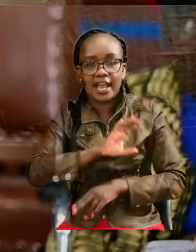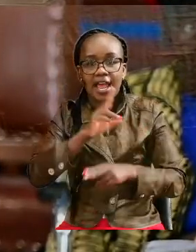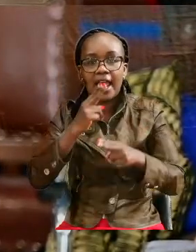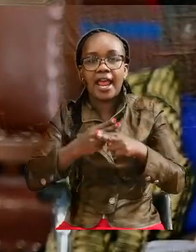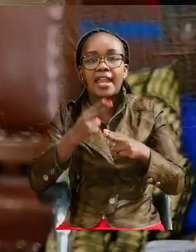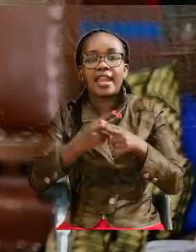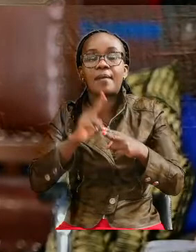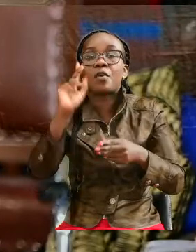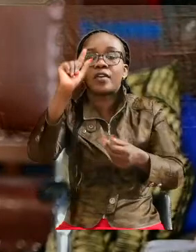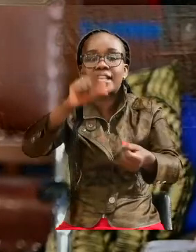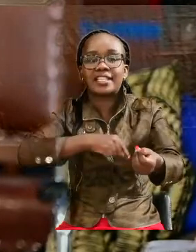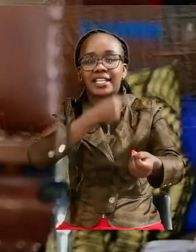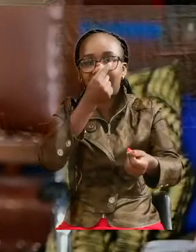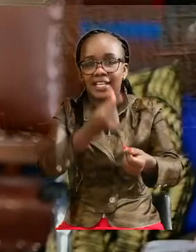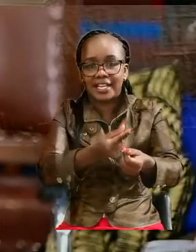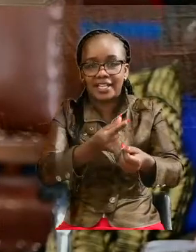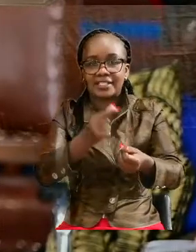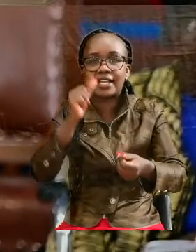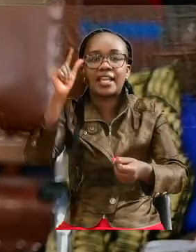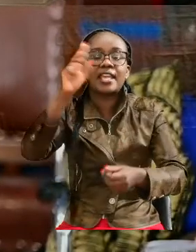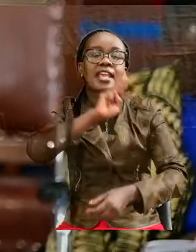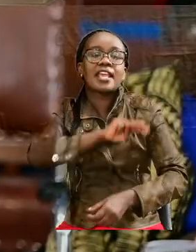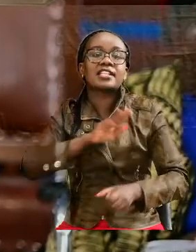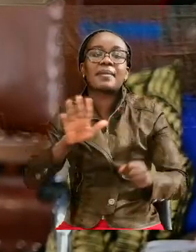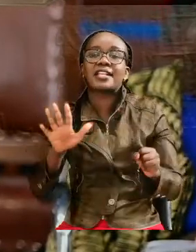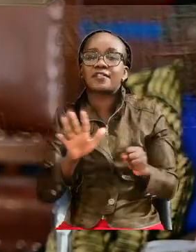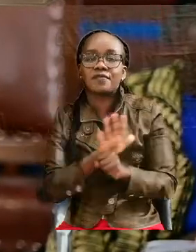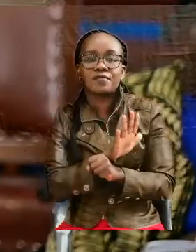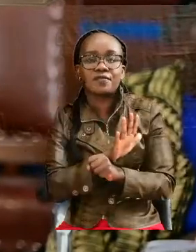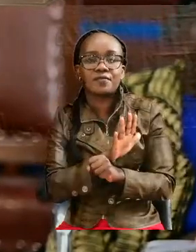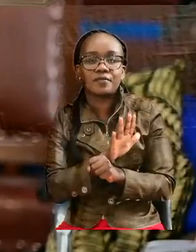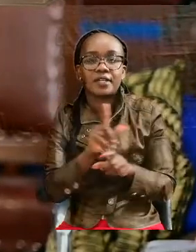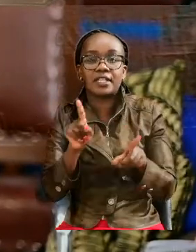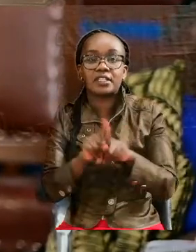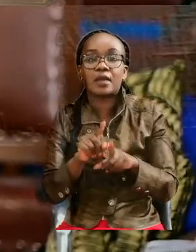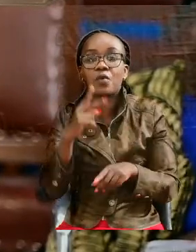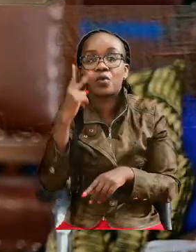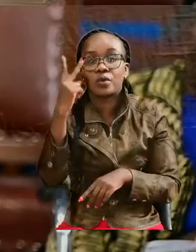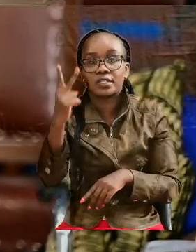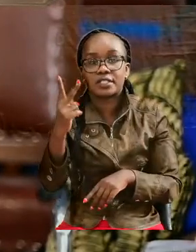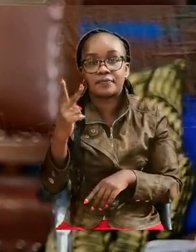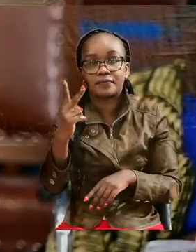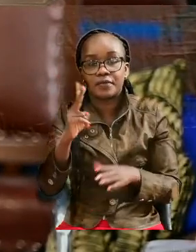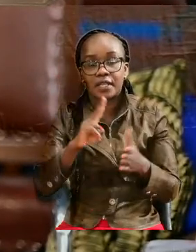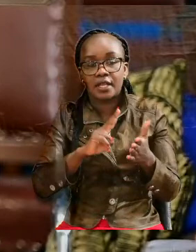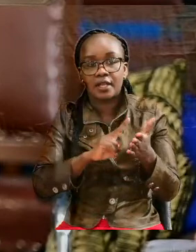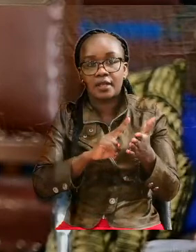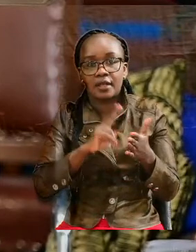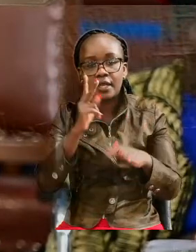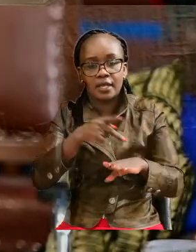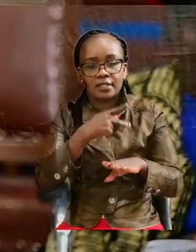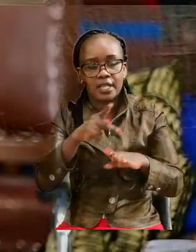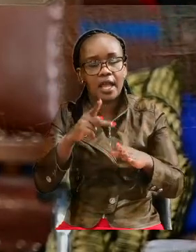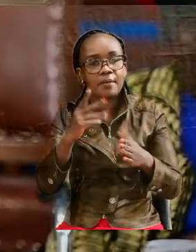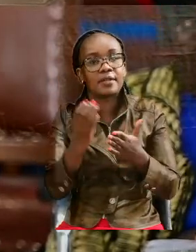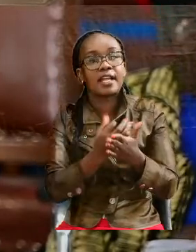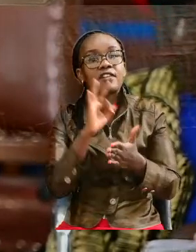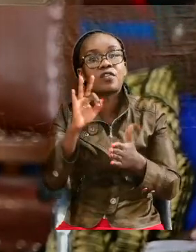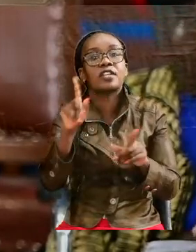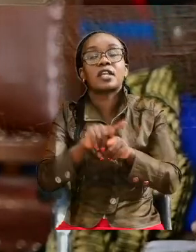he is gracious, he is merciful, like we see in Exodus 34 verse 6, and he is